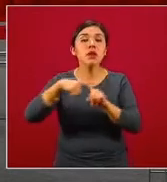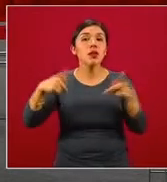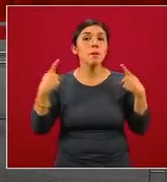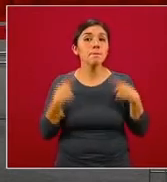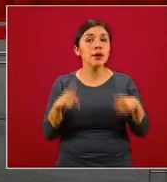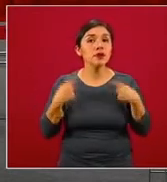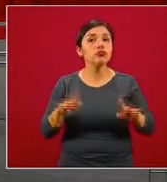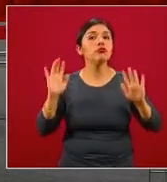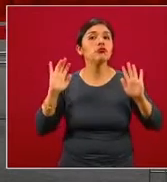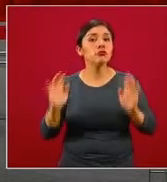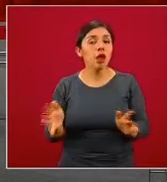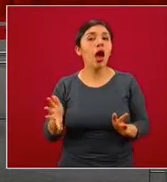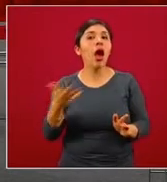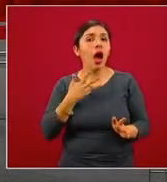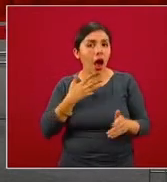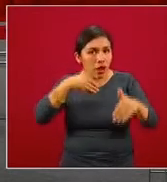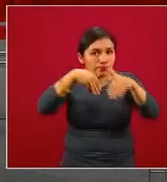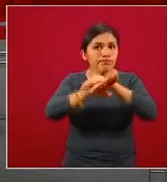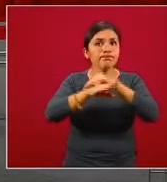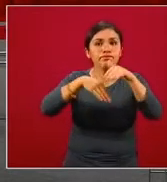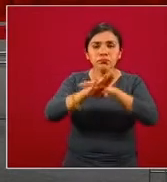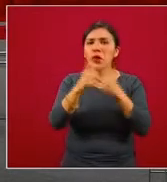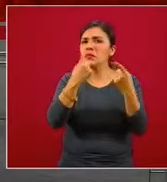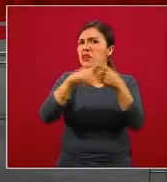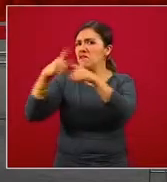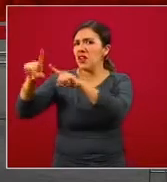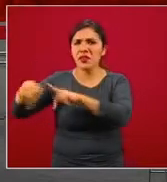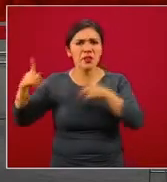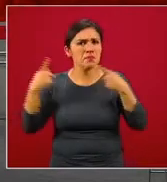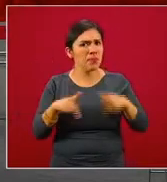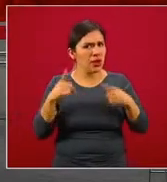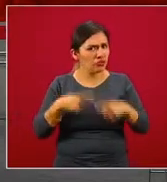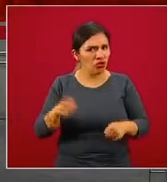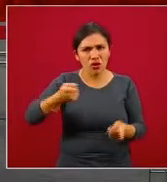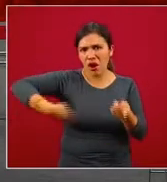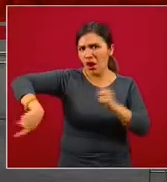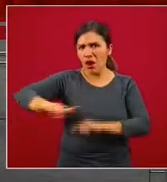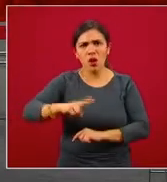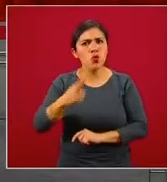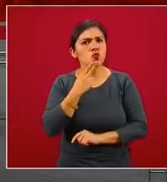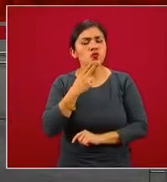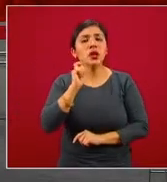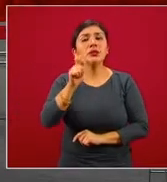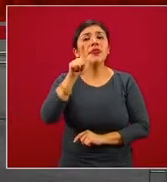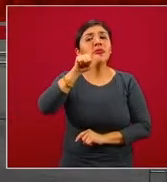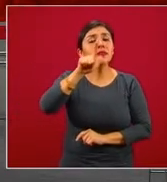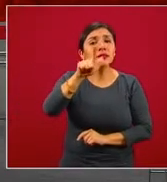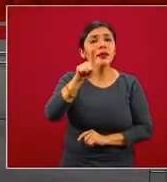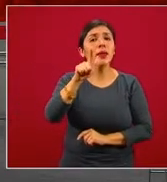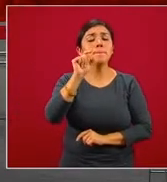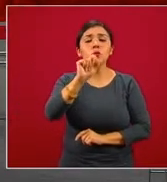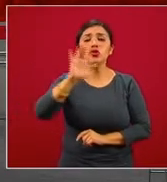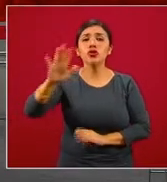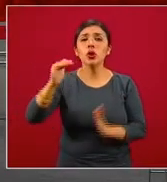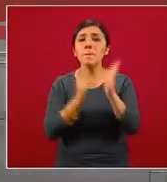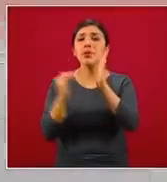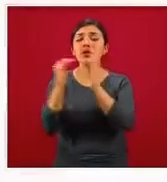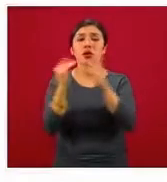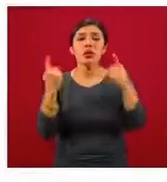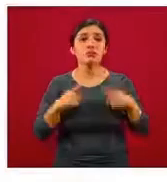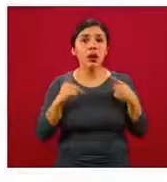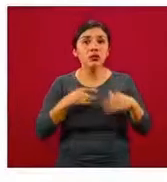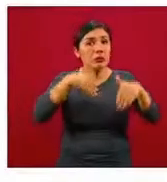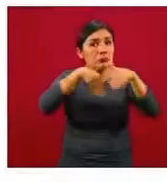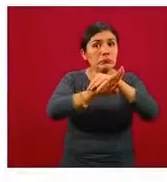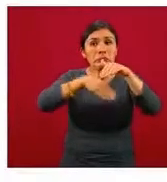que han who have gone ingresado, to diferentes the personas, website. son And usuarios, these es are importante, son distinct people. These are different 17.5 millones de people.